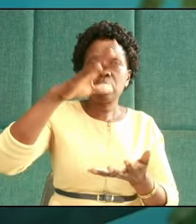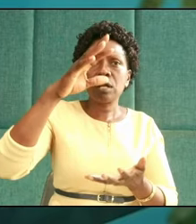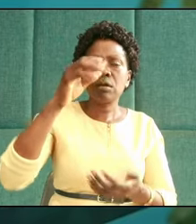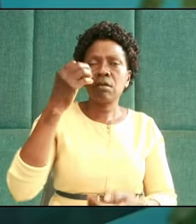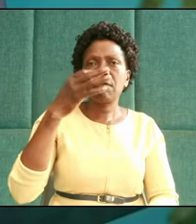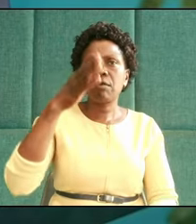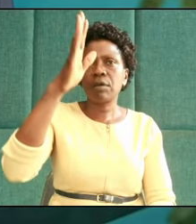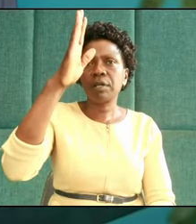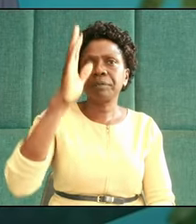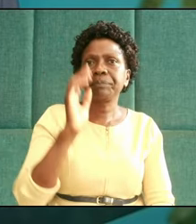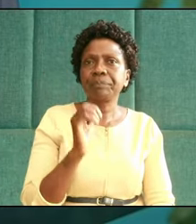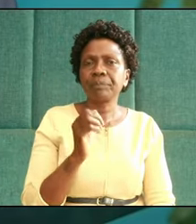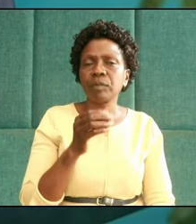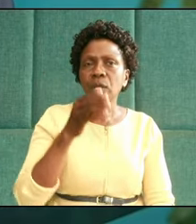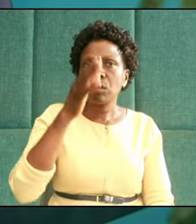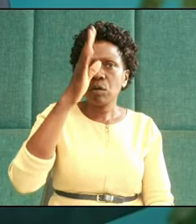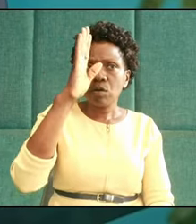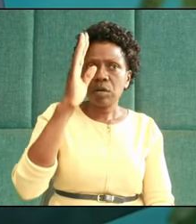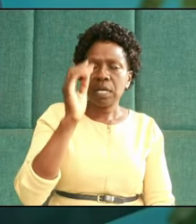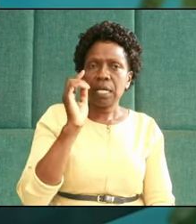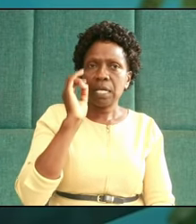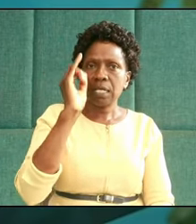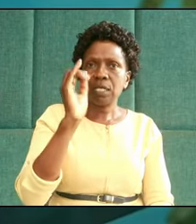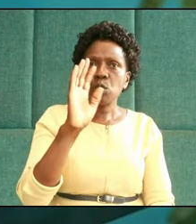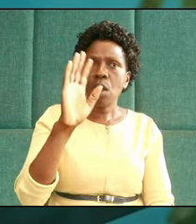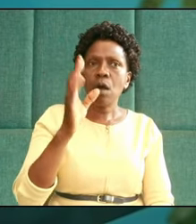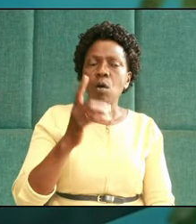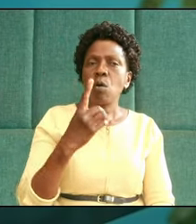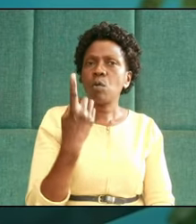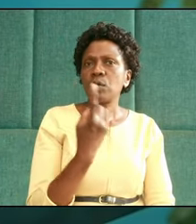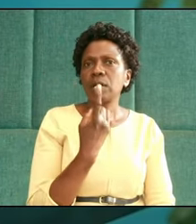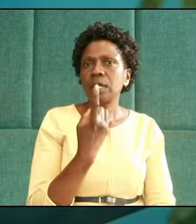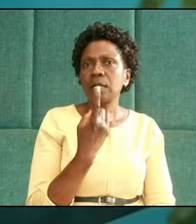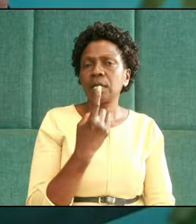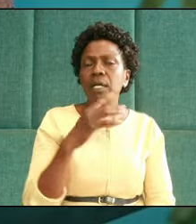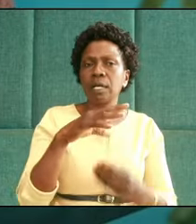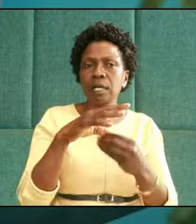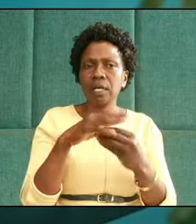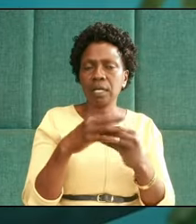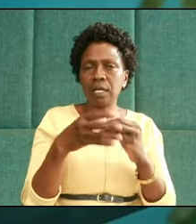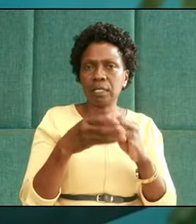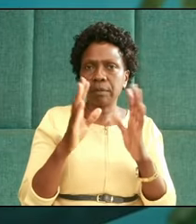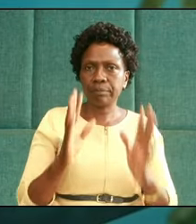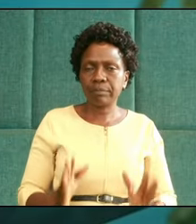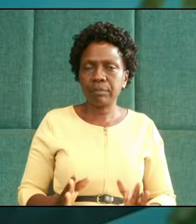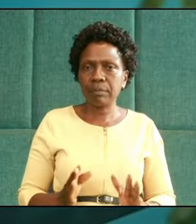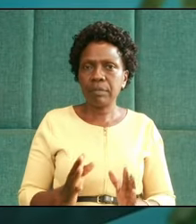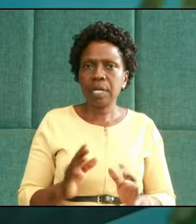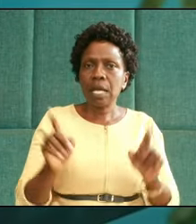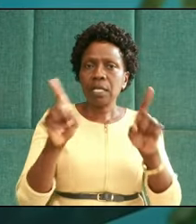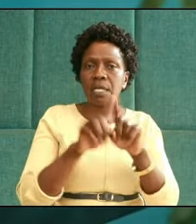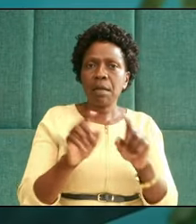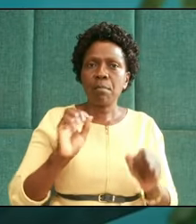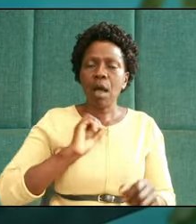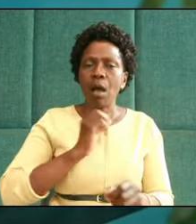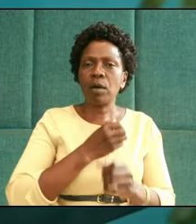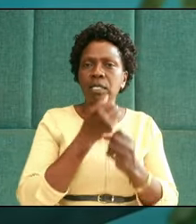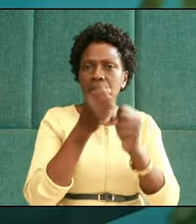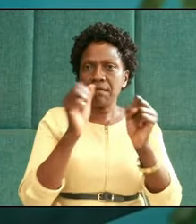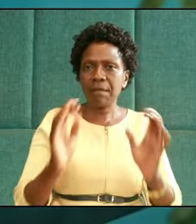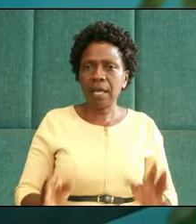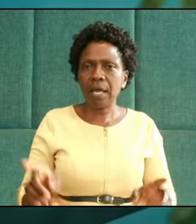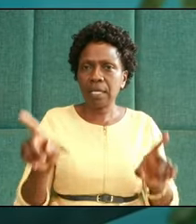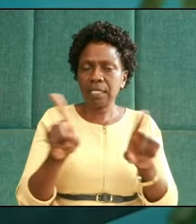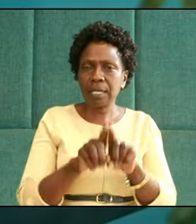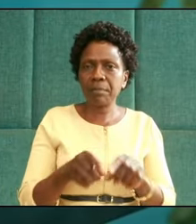God. God is not only our creator, he's also our savior. He's also the